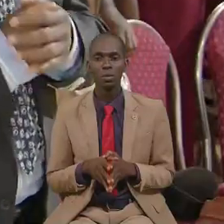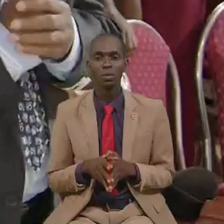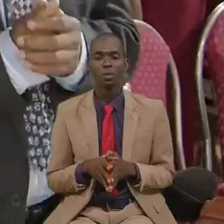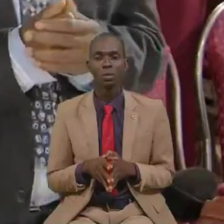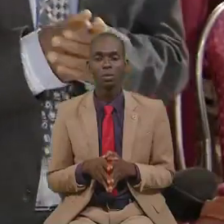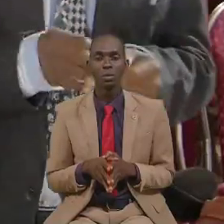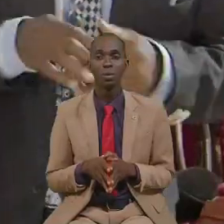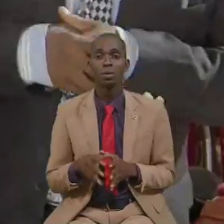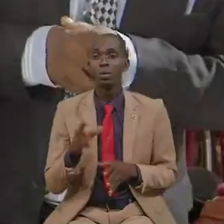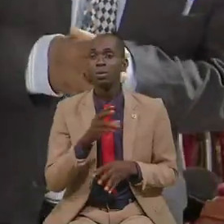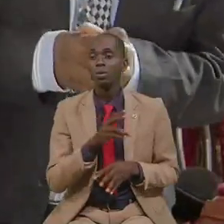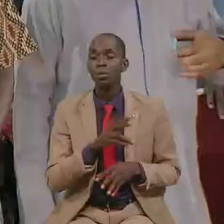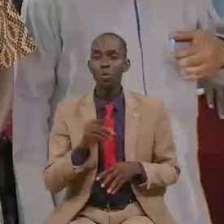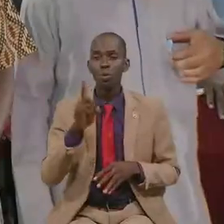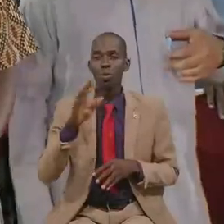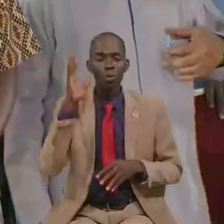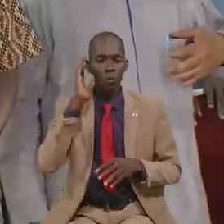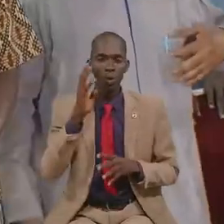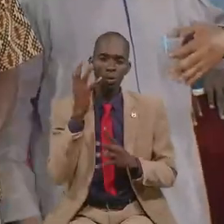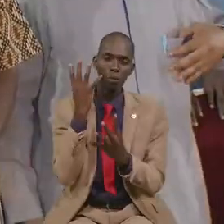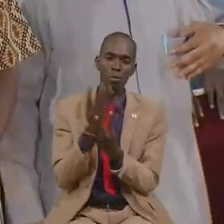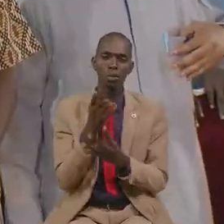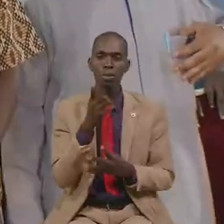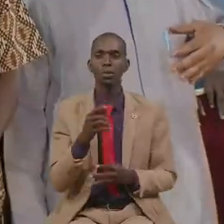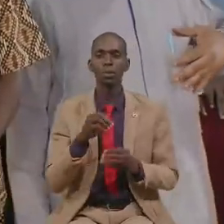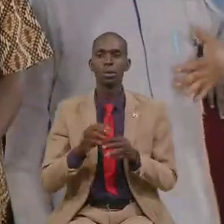Nobody will imprison you.